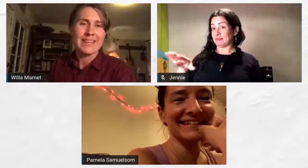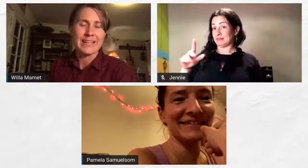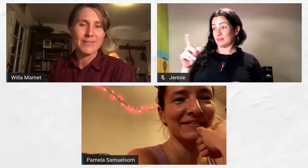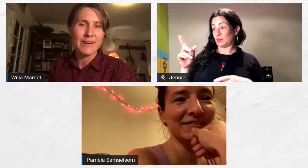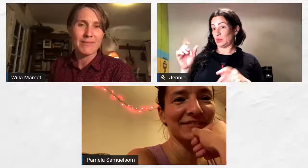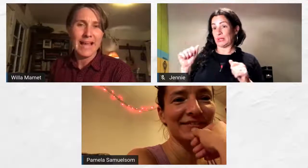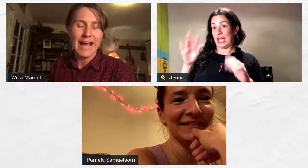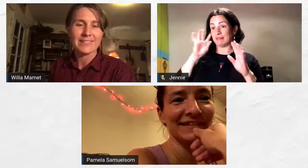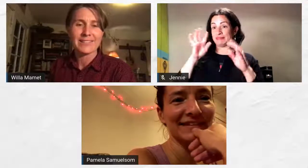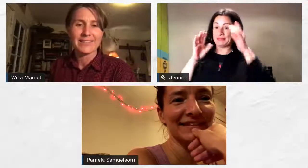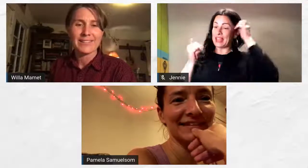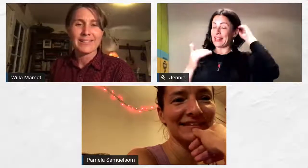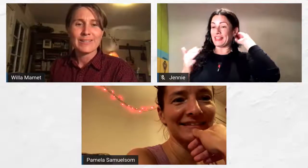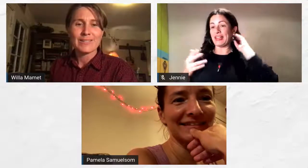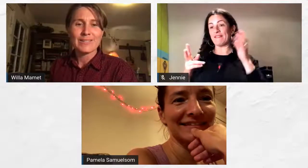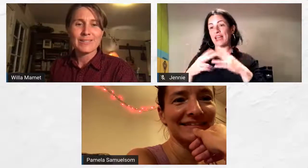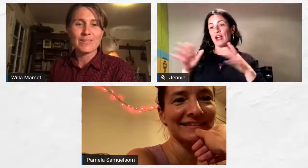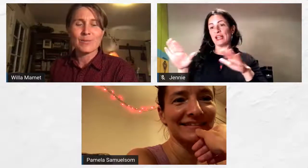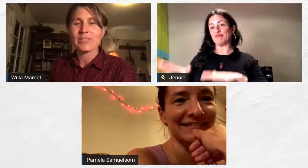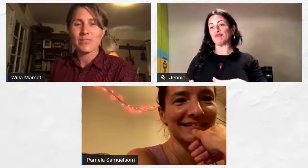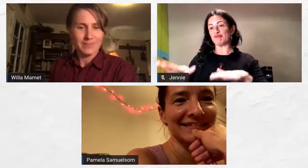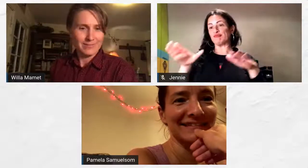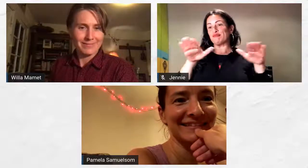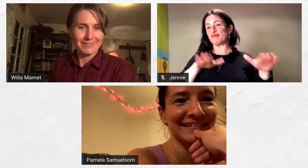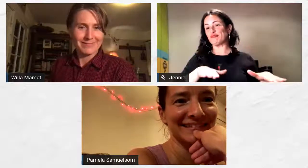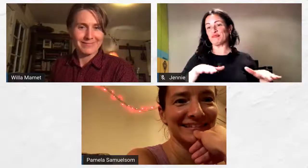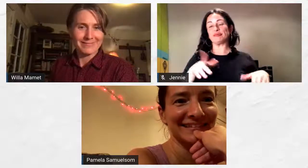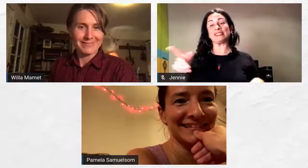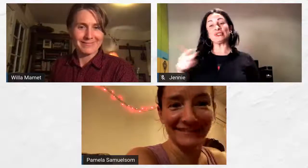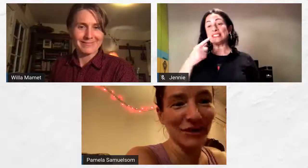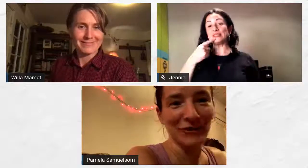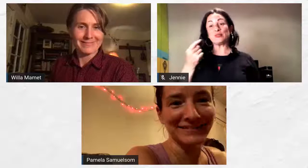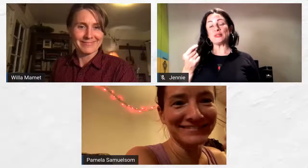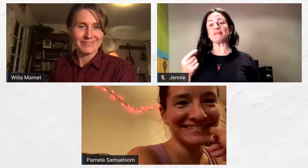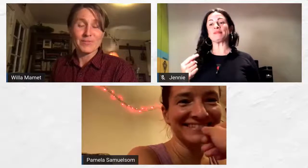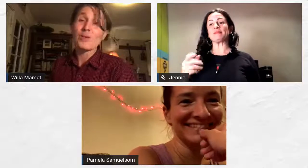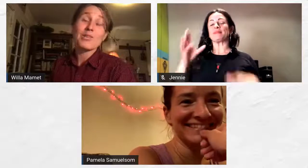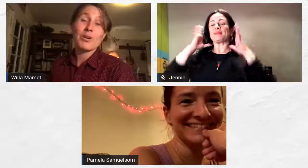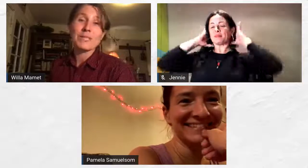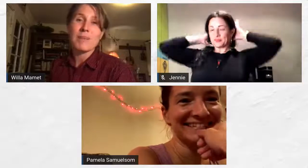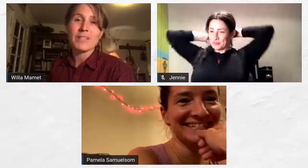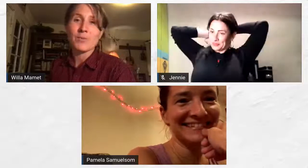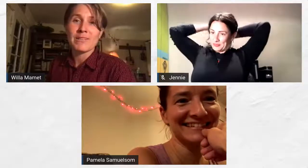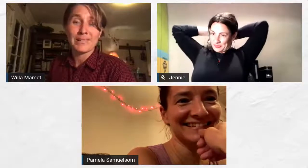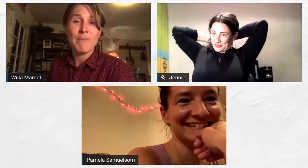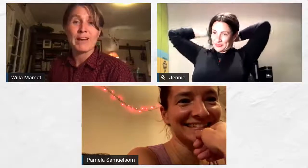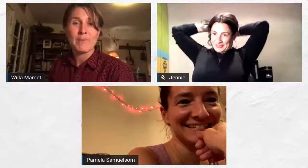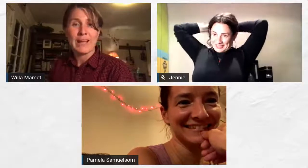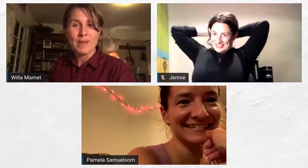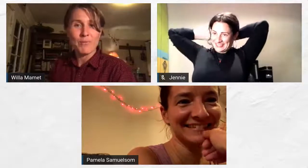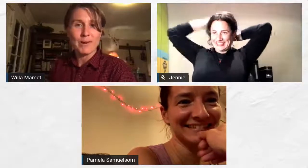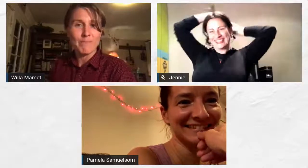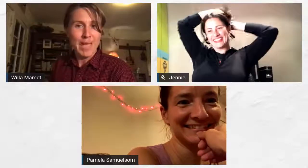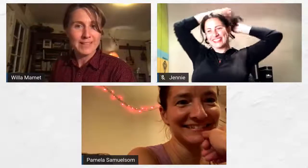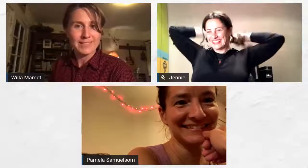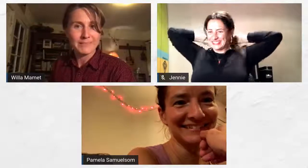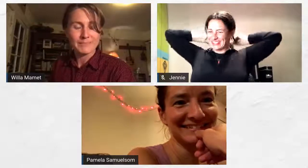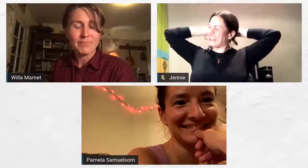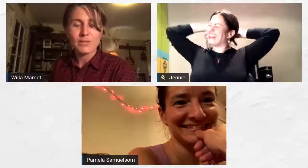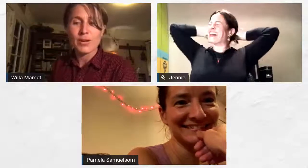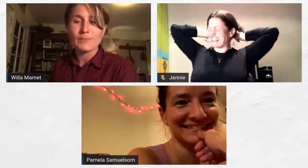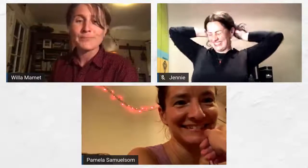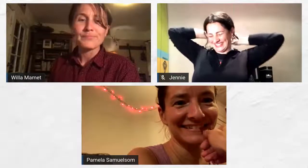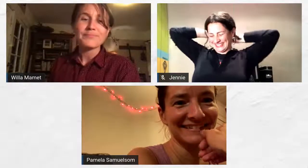sing anything. It's very relaxed. To which go for it. To which her response was, it better be, I'm not wearing